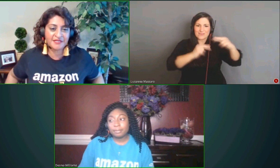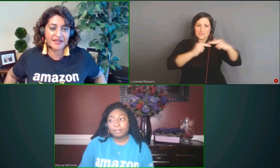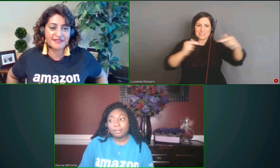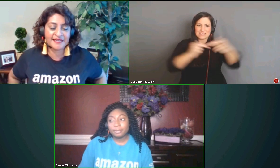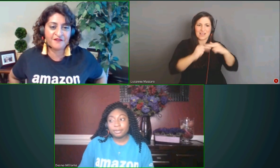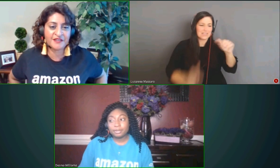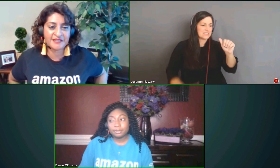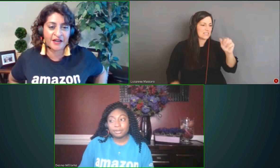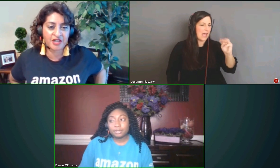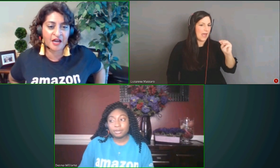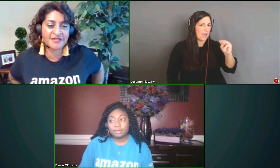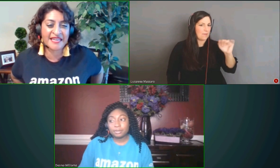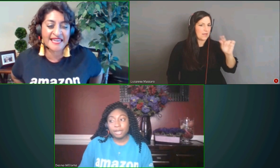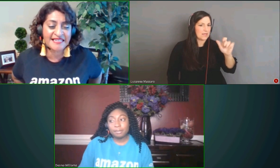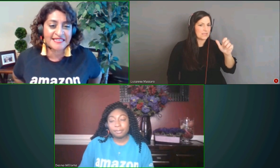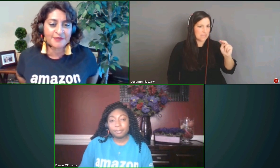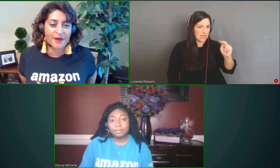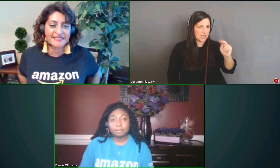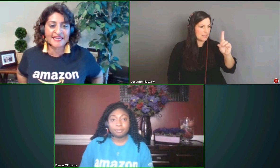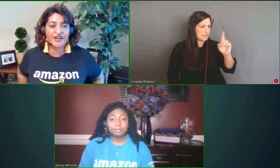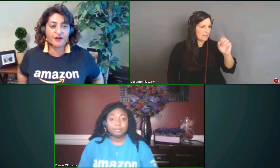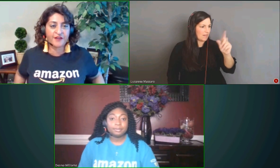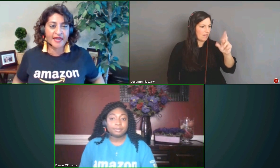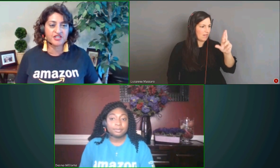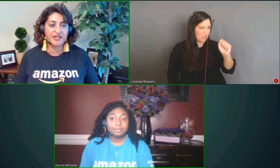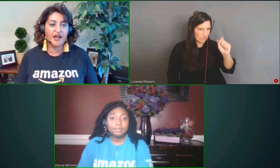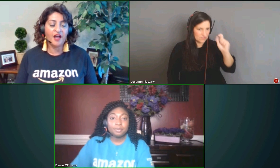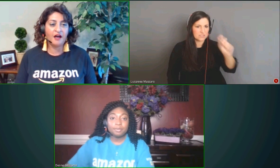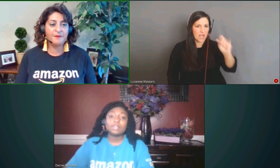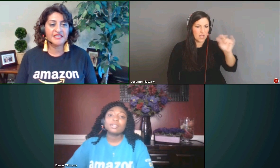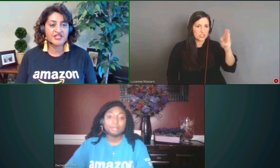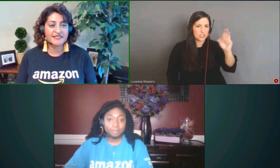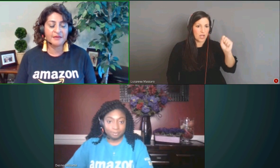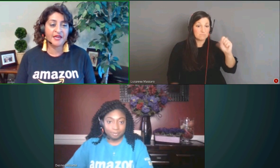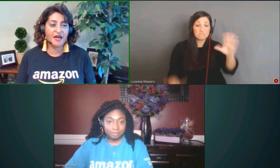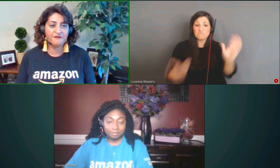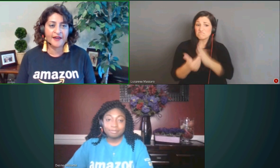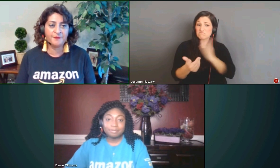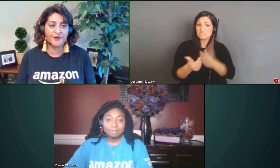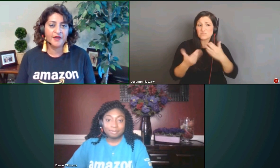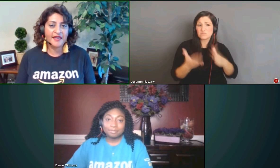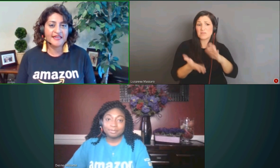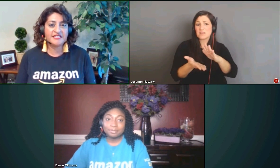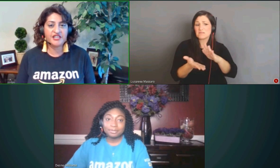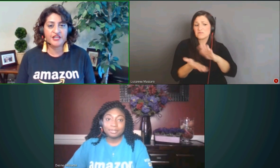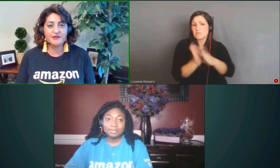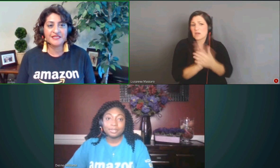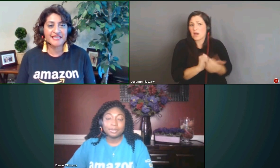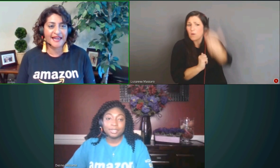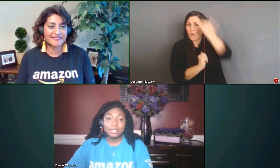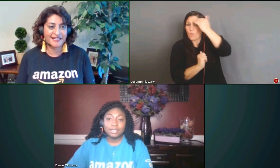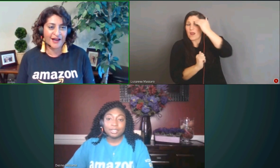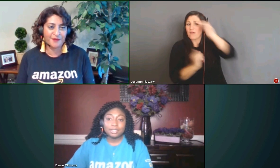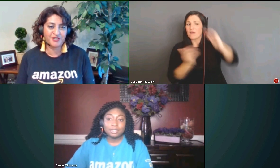Yep. Amazon delivers.jobs. And the Yep. easiest way to get notification on positions that become available is to